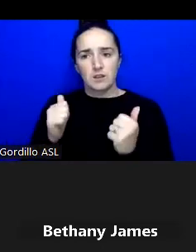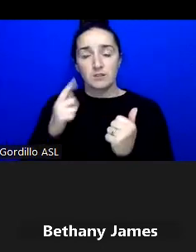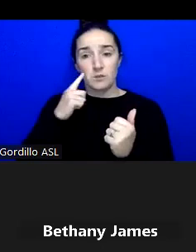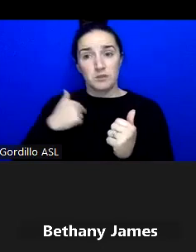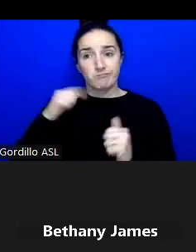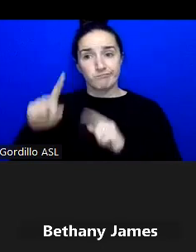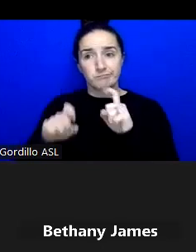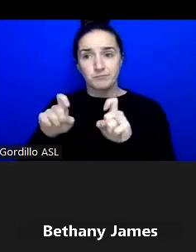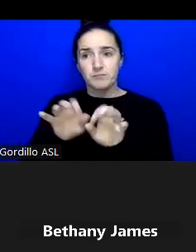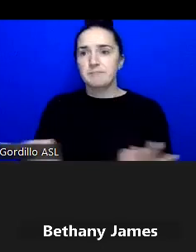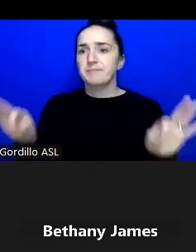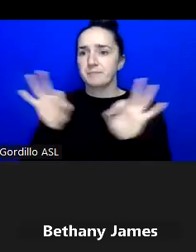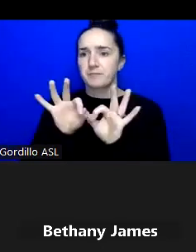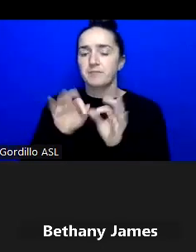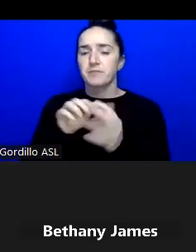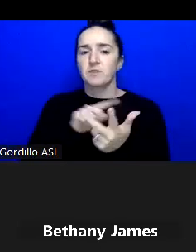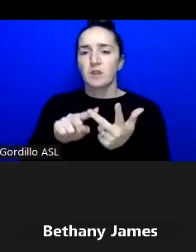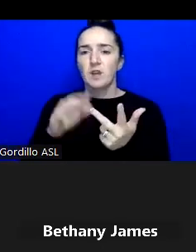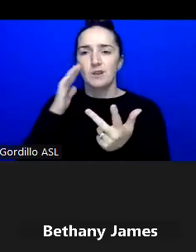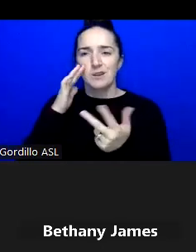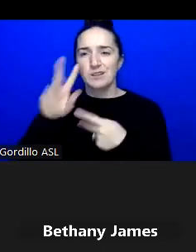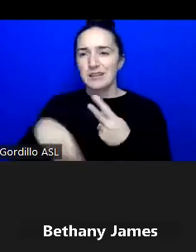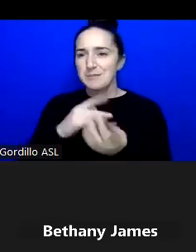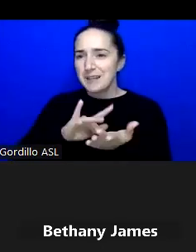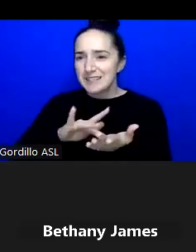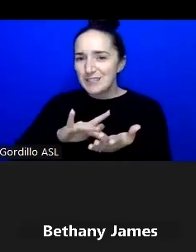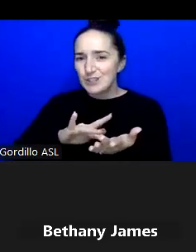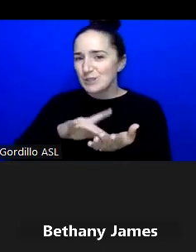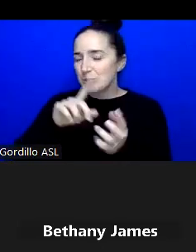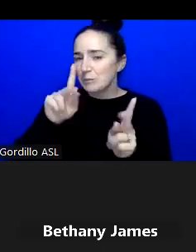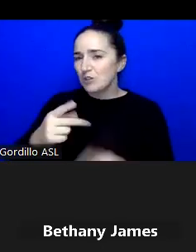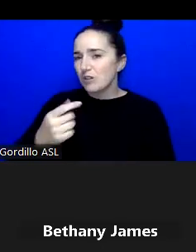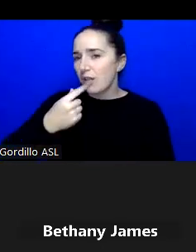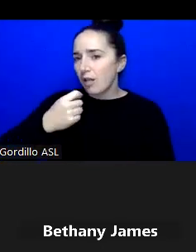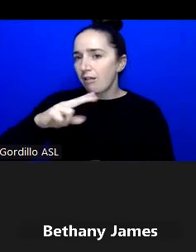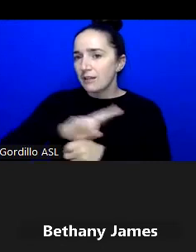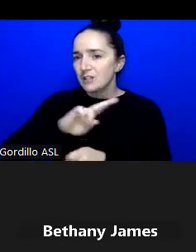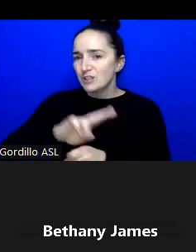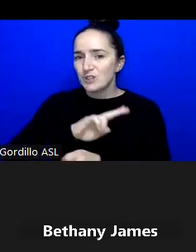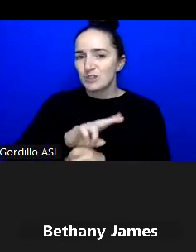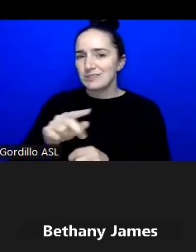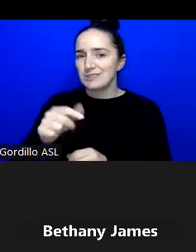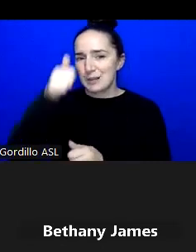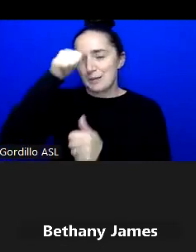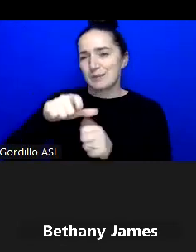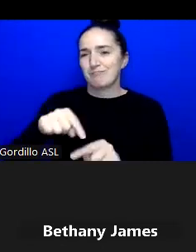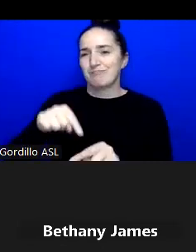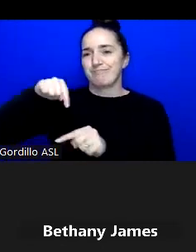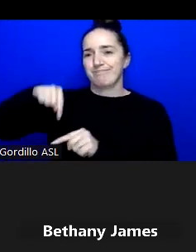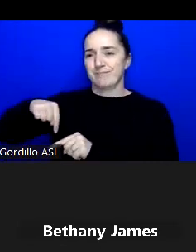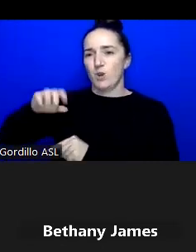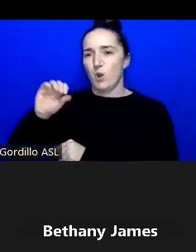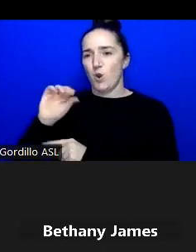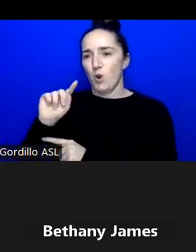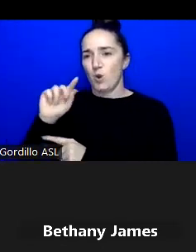important. Knowing what kind of medication somebody takes, going back to what I mentioned about ototoxicity, I try to always touch on this with patients